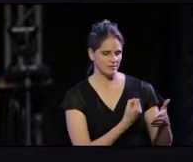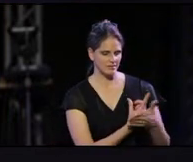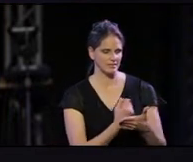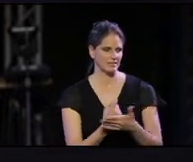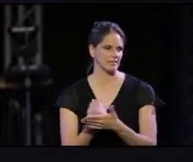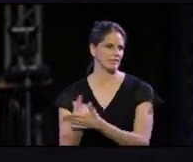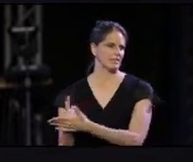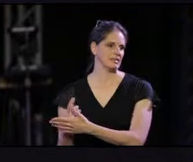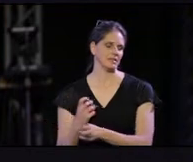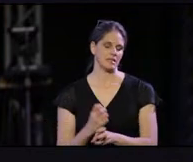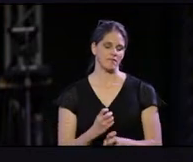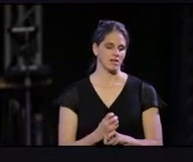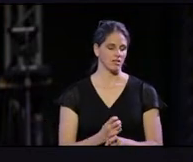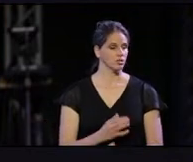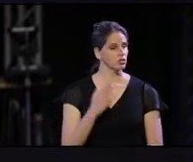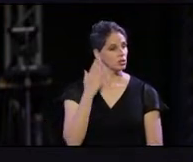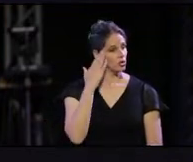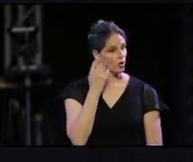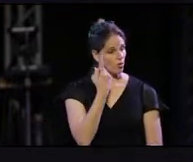Imagine how awkward Thomas was.